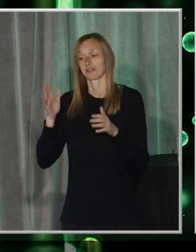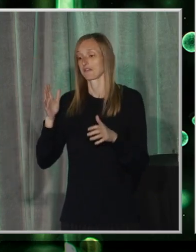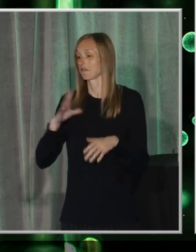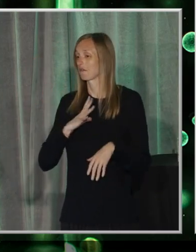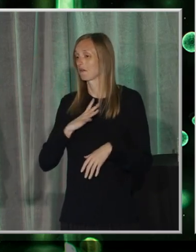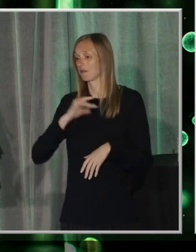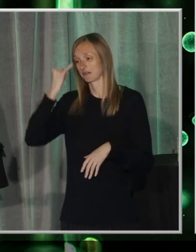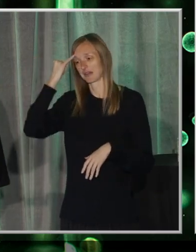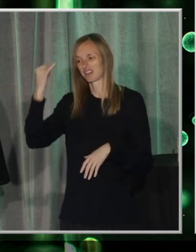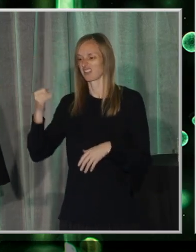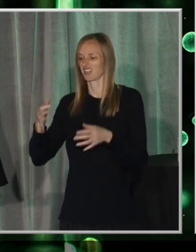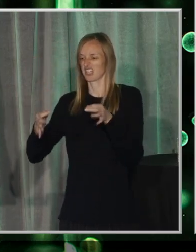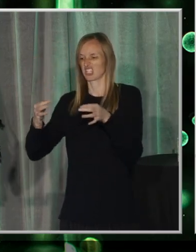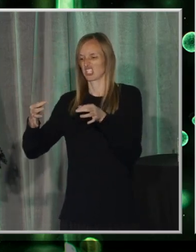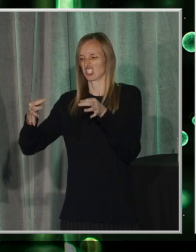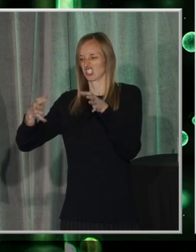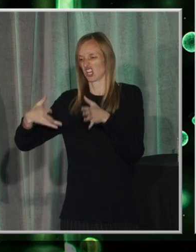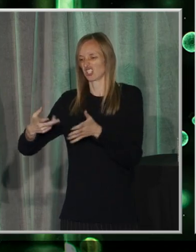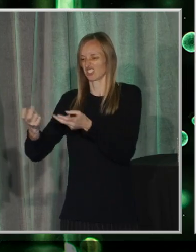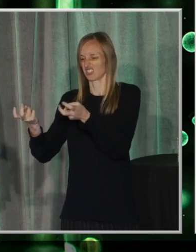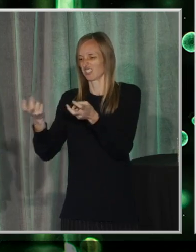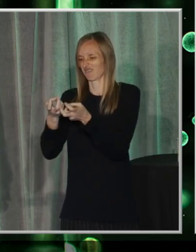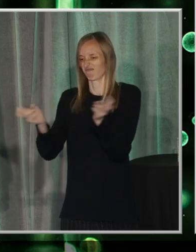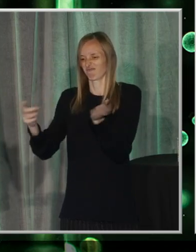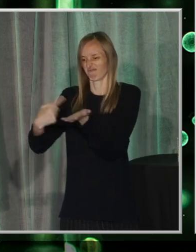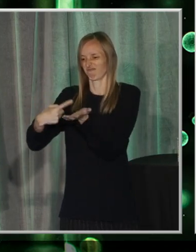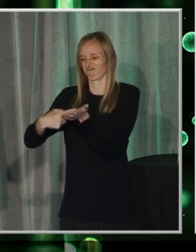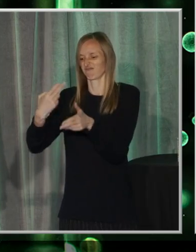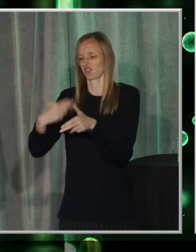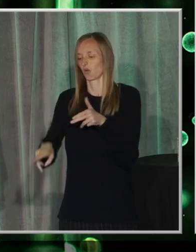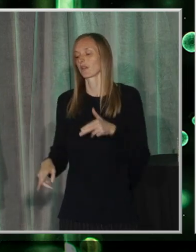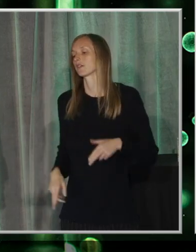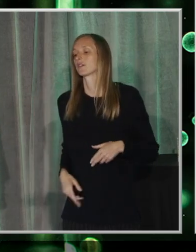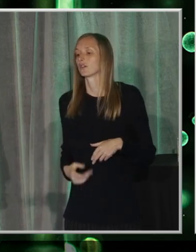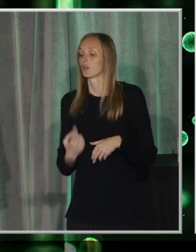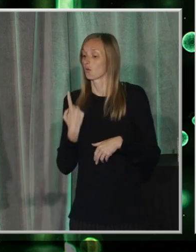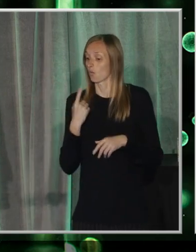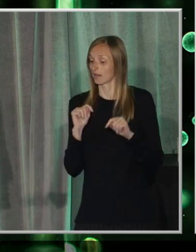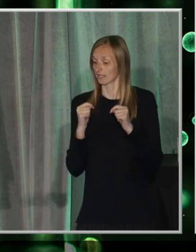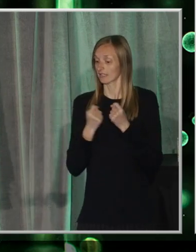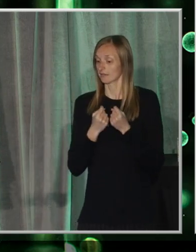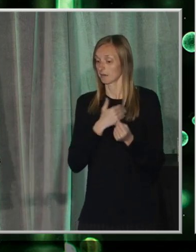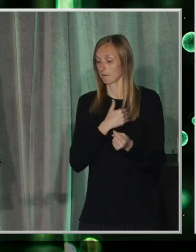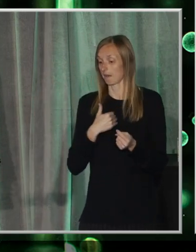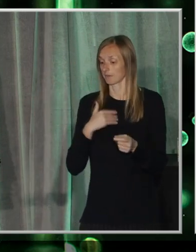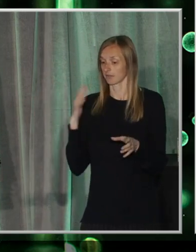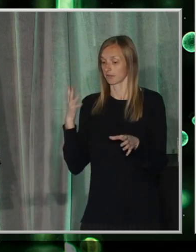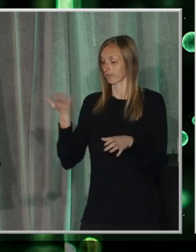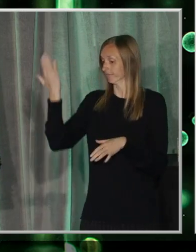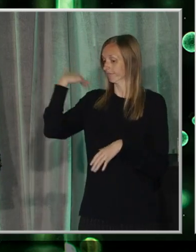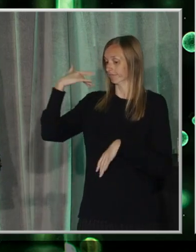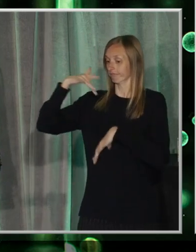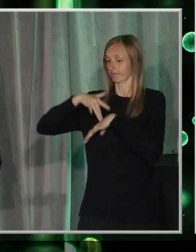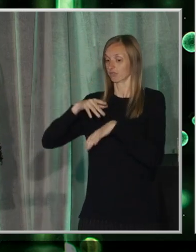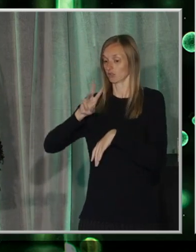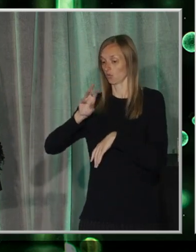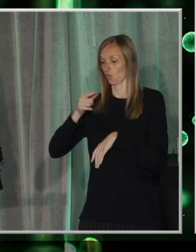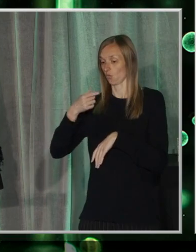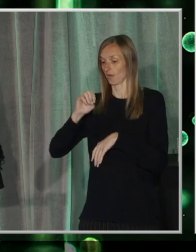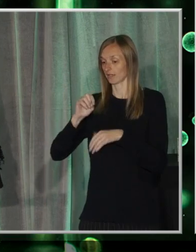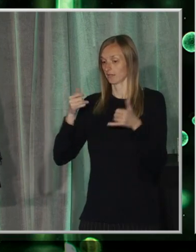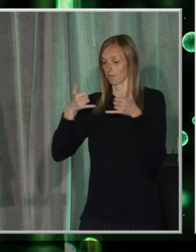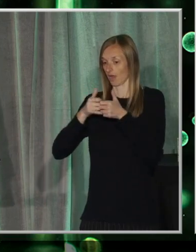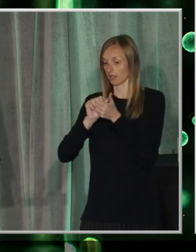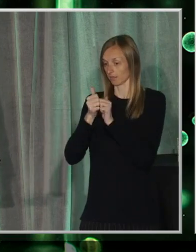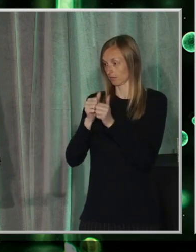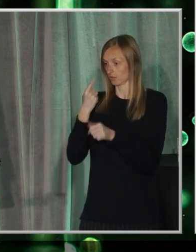let the judges talk for a minute here while you and I chat. Did hear that one of your teammates has been a part of Wege Prize in the past. Is that correct? Yes. And so